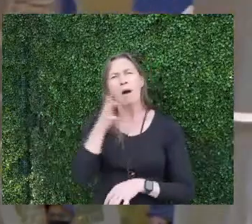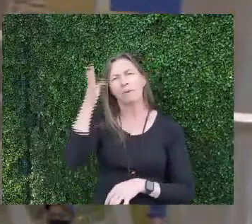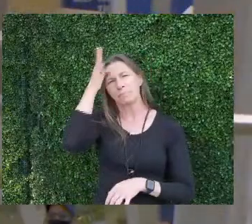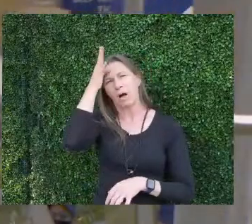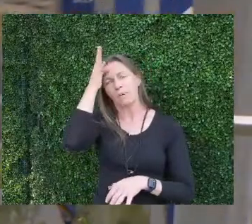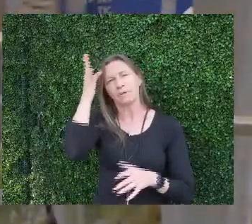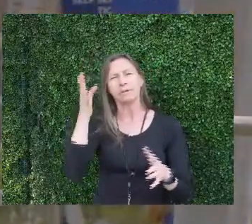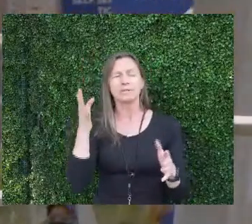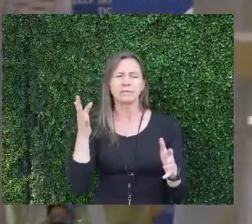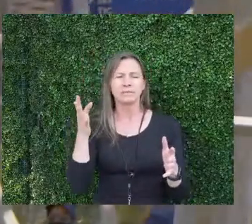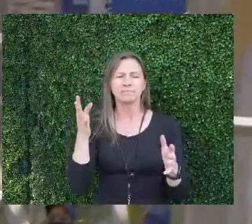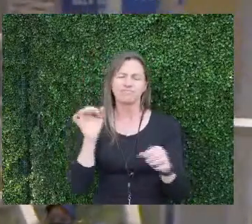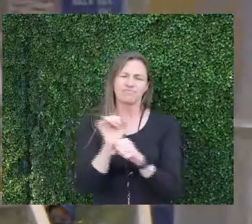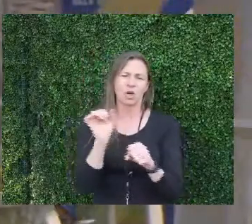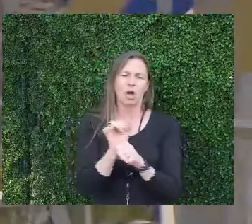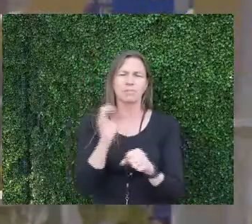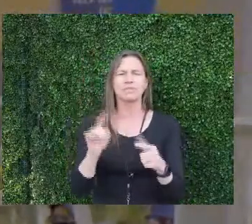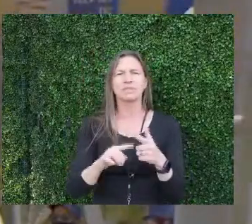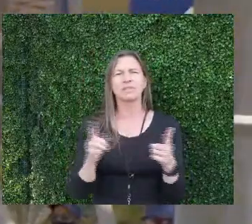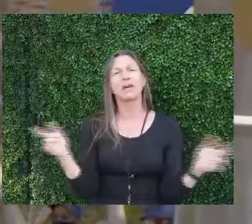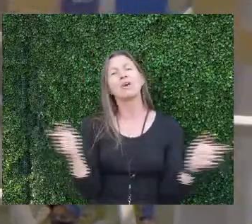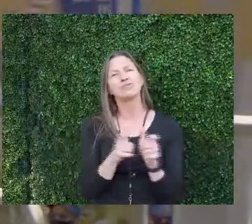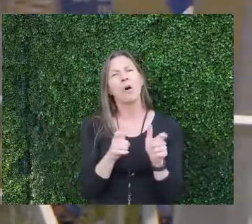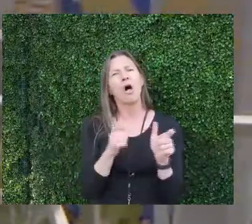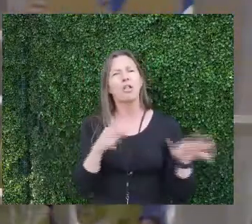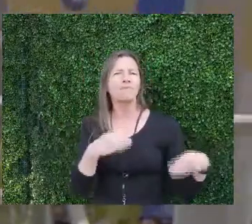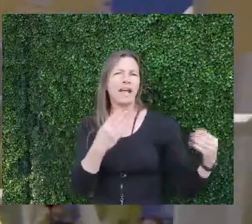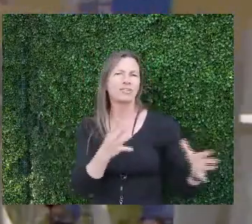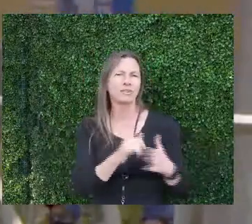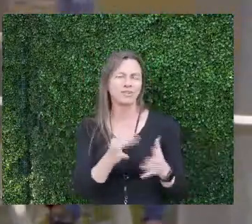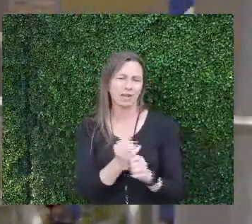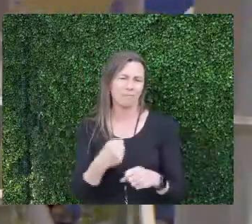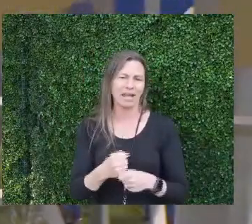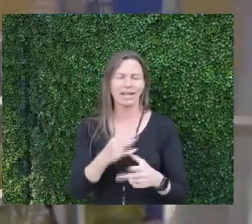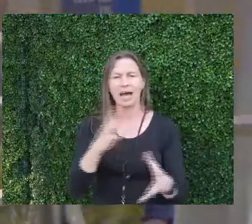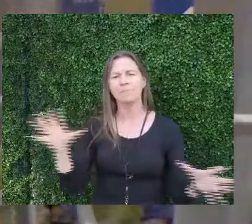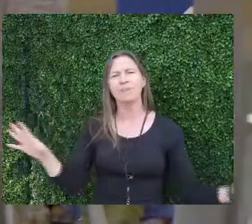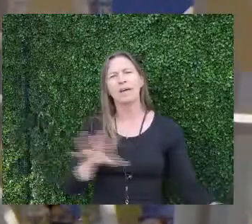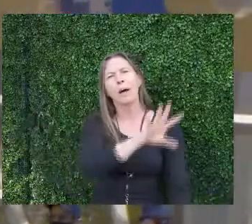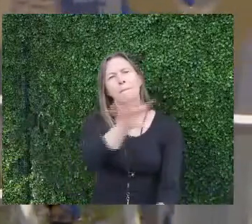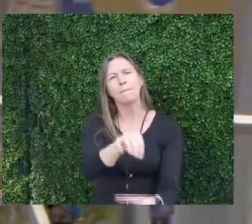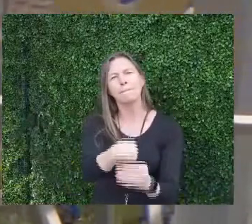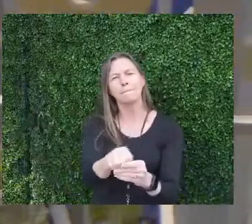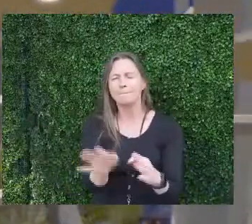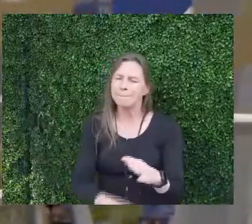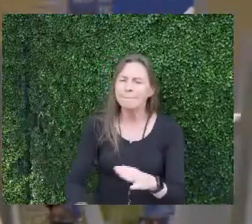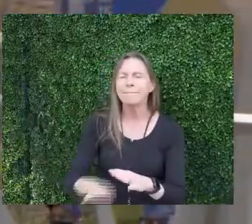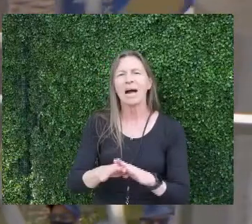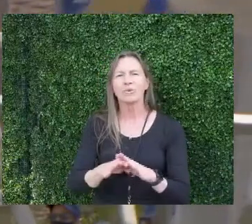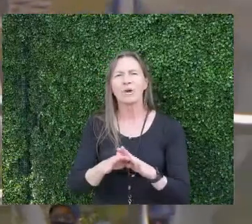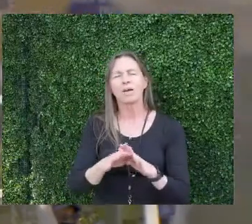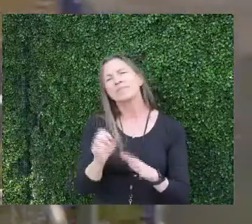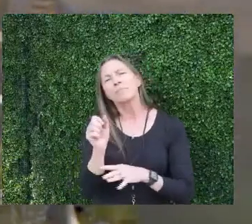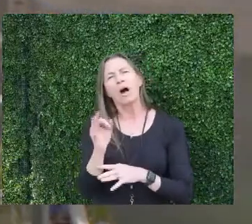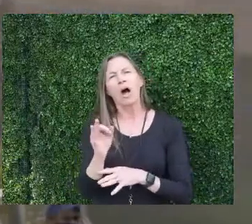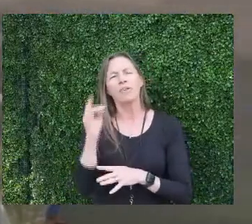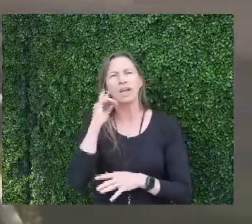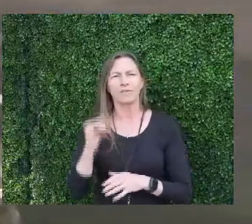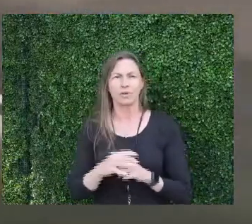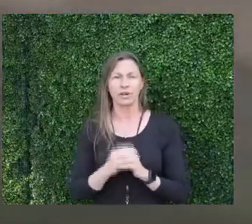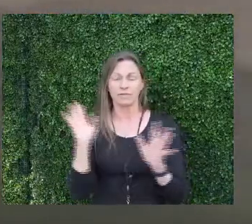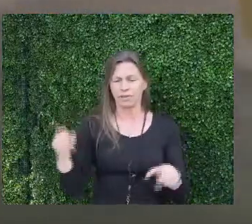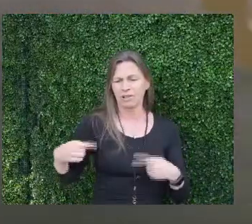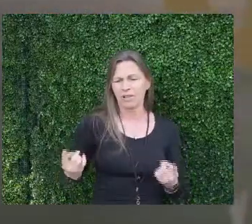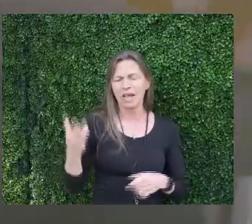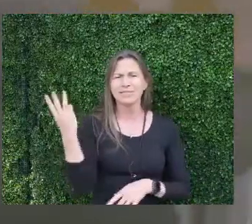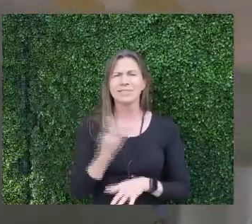vendors that make up the microcosm of California. Over the last 16 months,